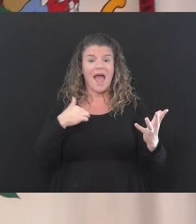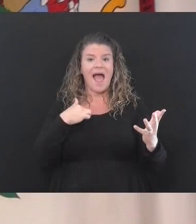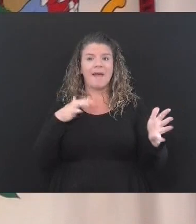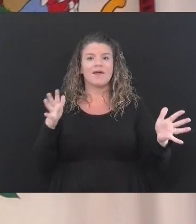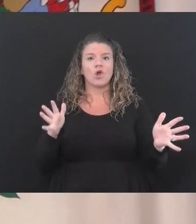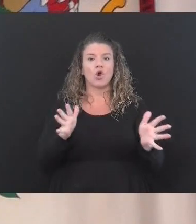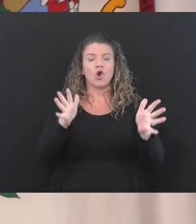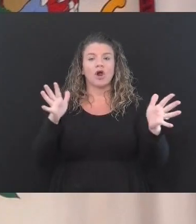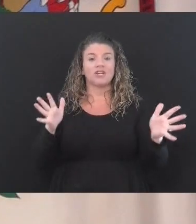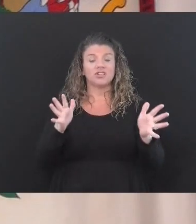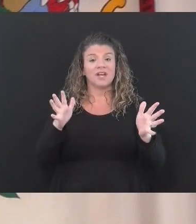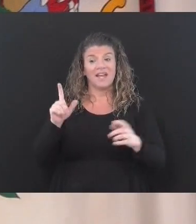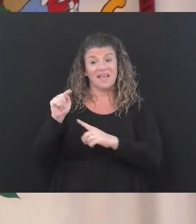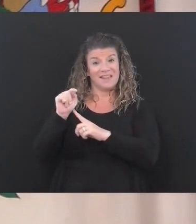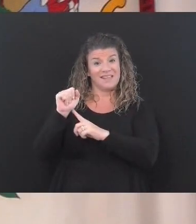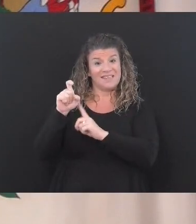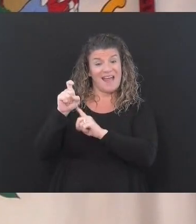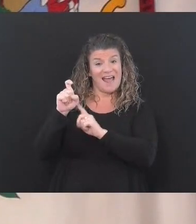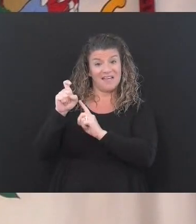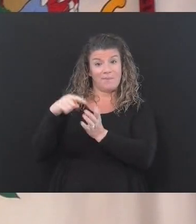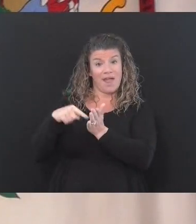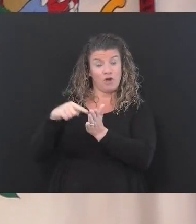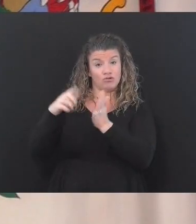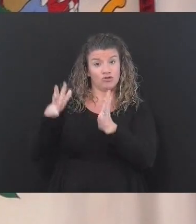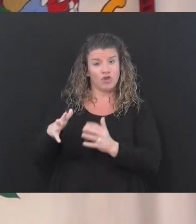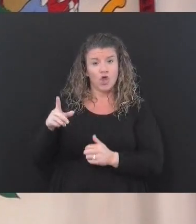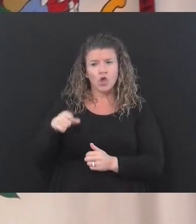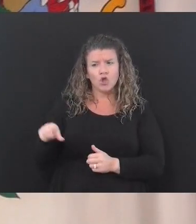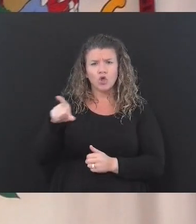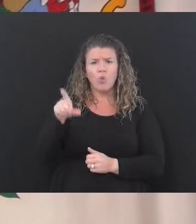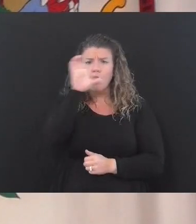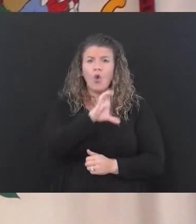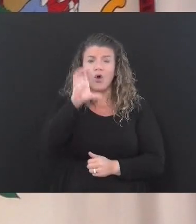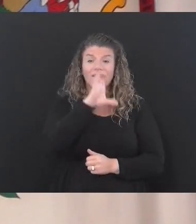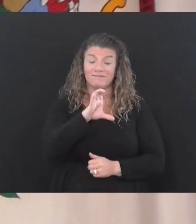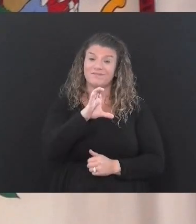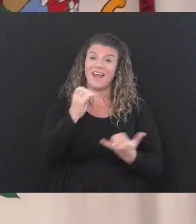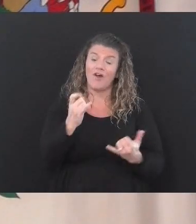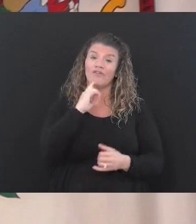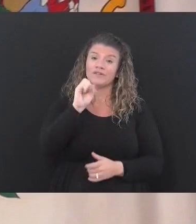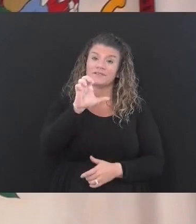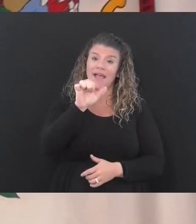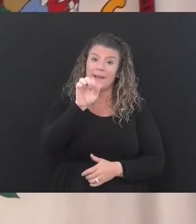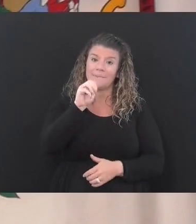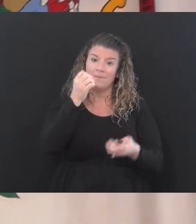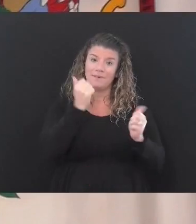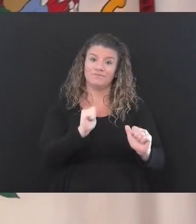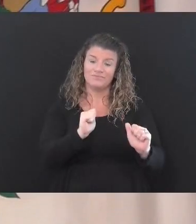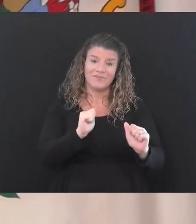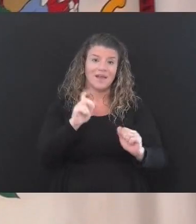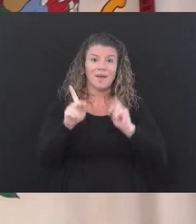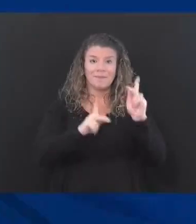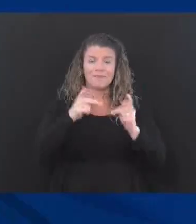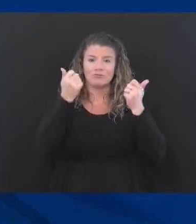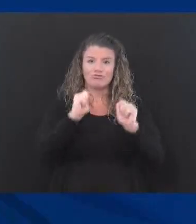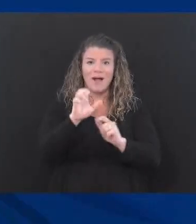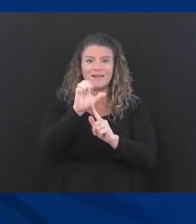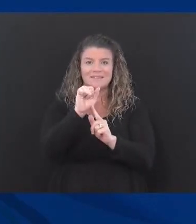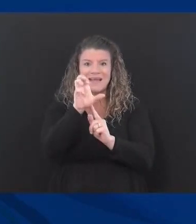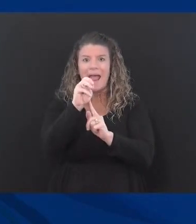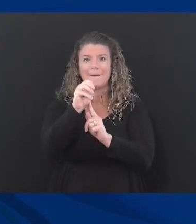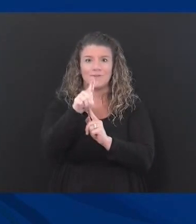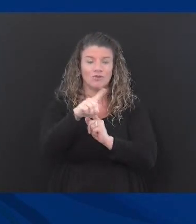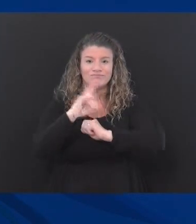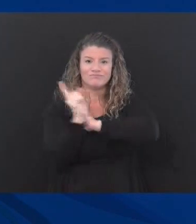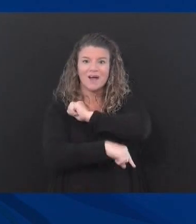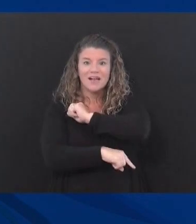our taxpayers to be on the lookout for scam artists and scam attempts. The IRS and the West